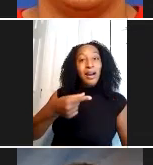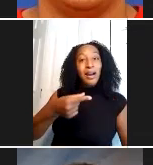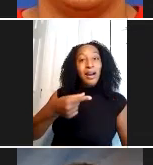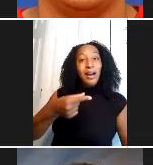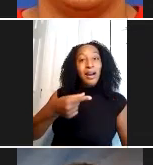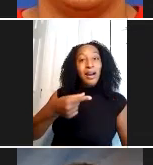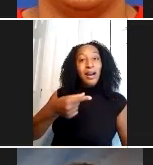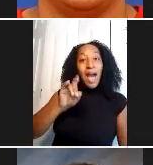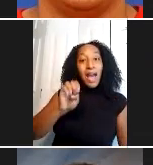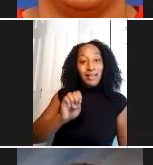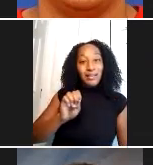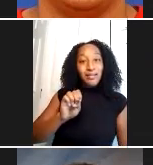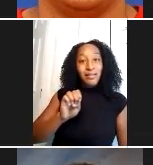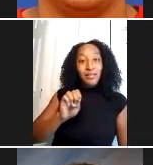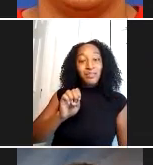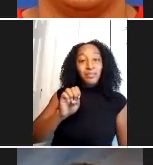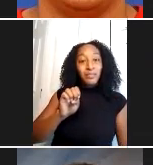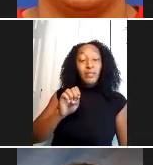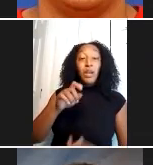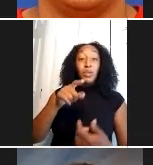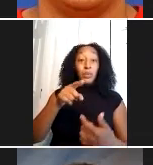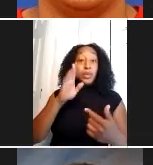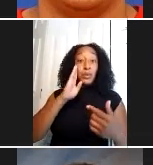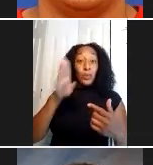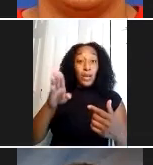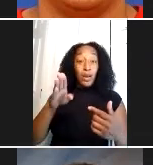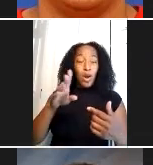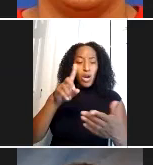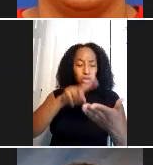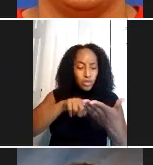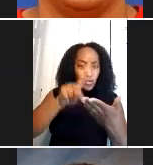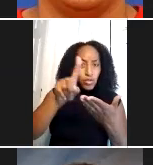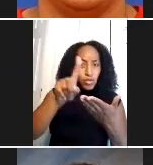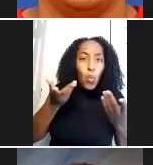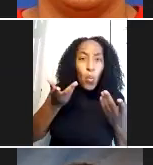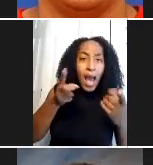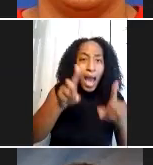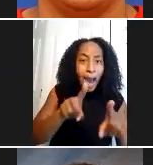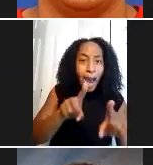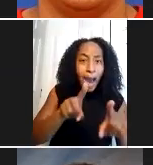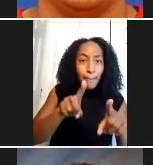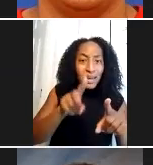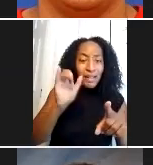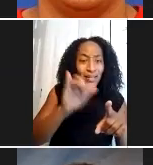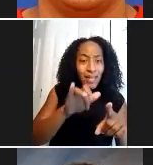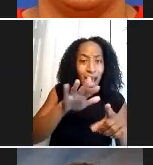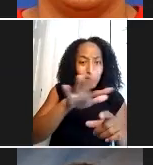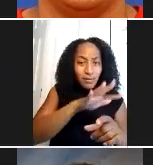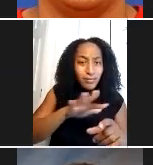in that area. Now formulate a hypothesis that will guide the investigation that we're about to